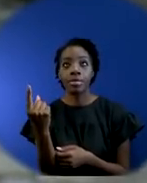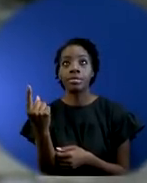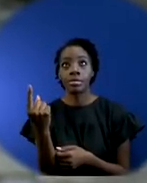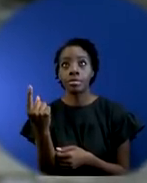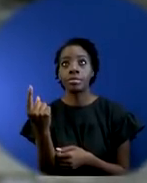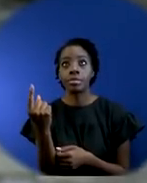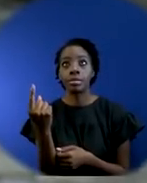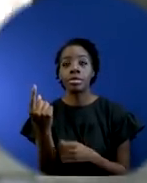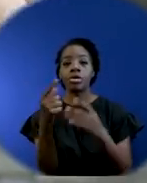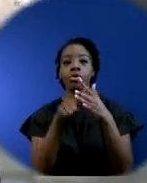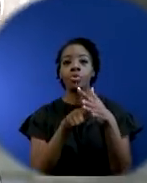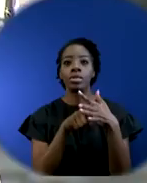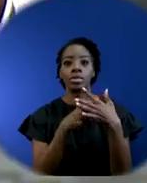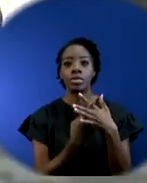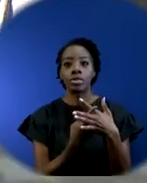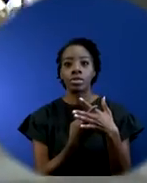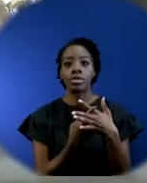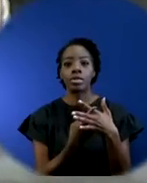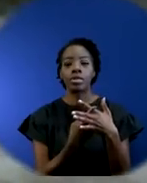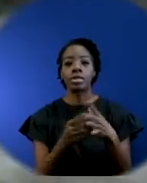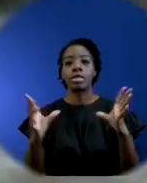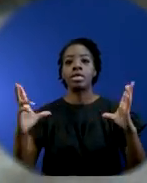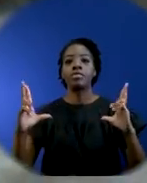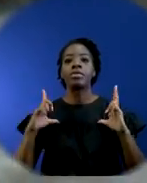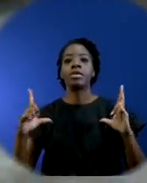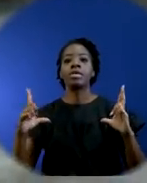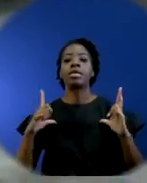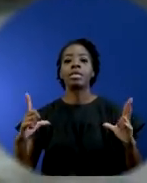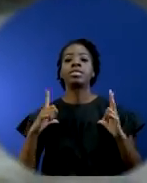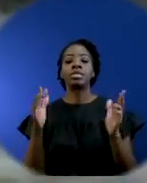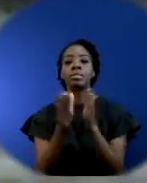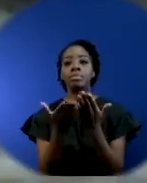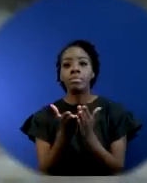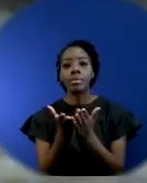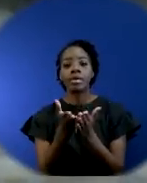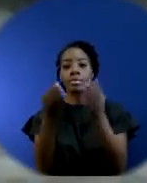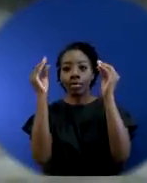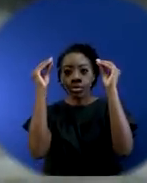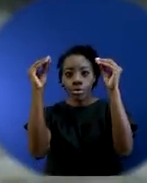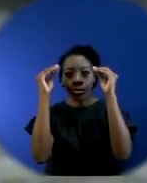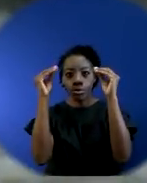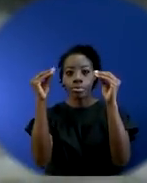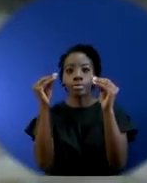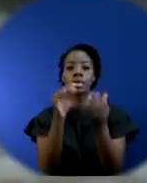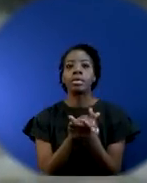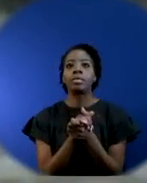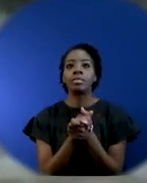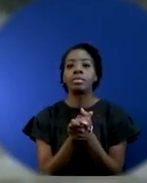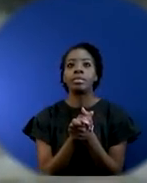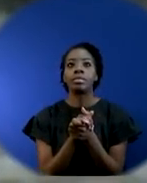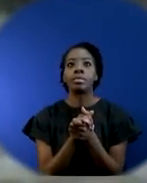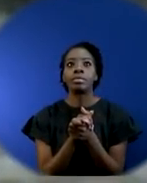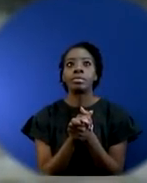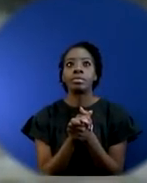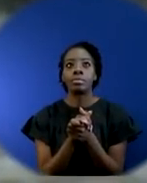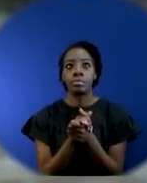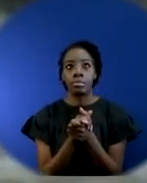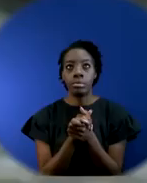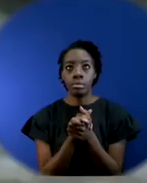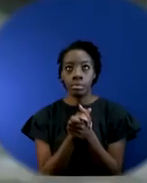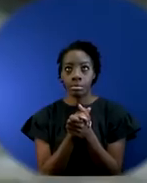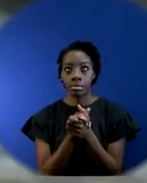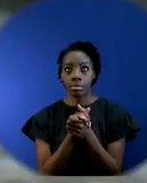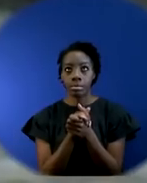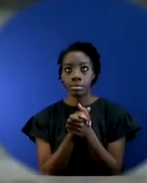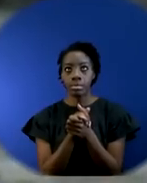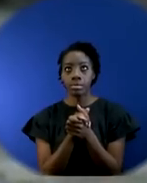July 11th, we begin Vacation Bible School. Vacation Bible School. See, look up and